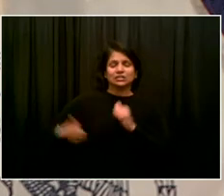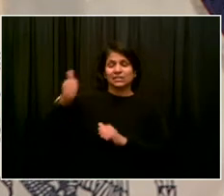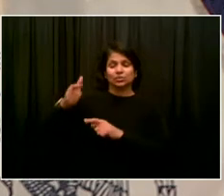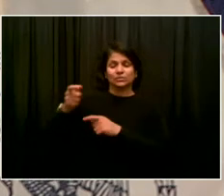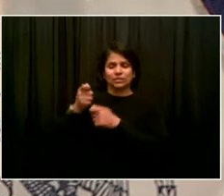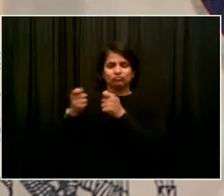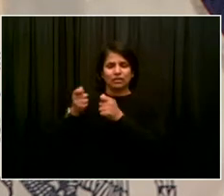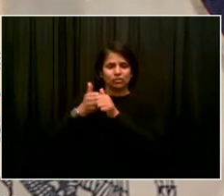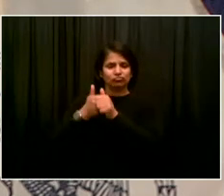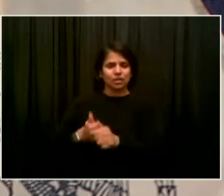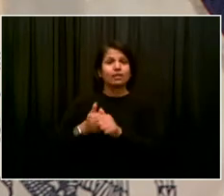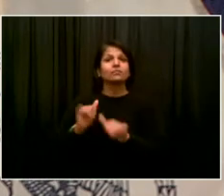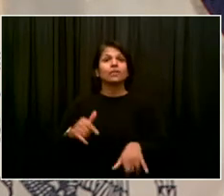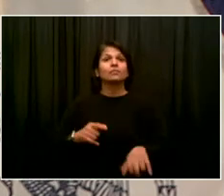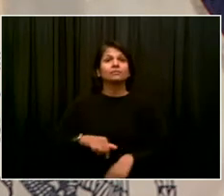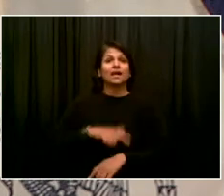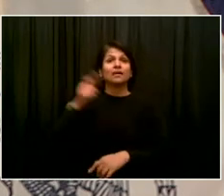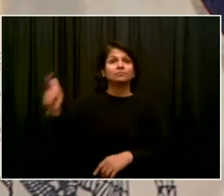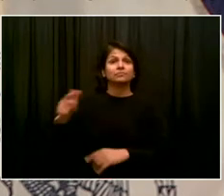from Andrew from NBC.